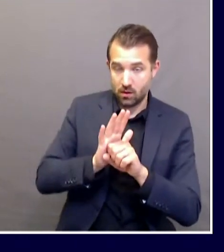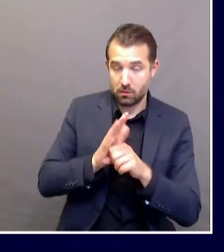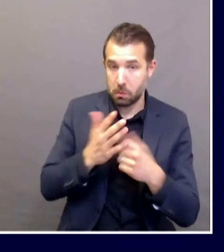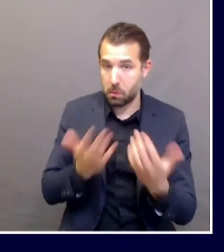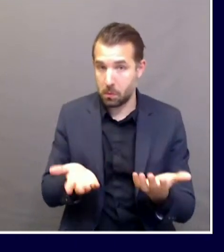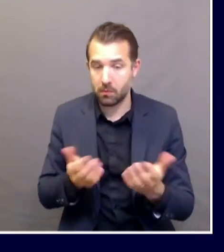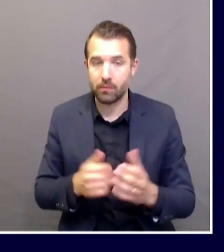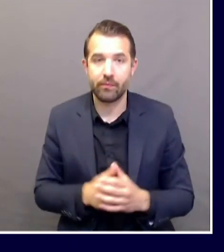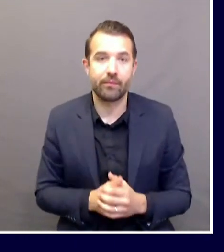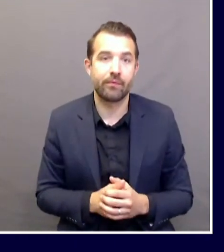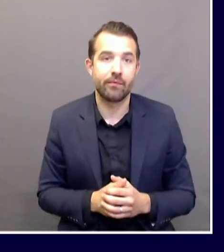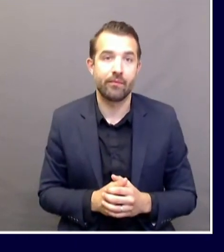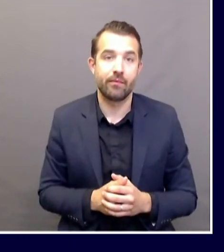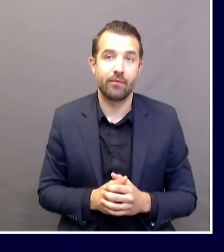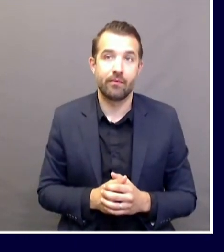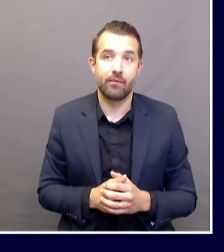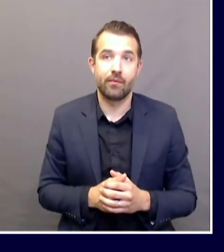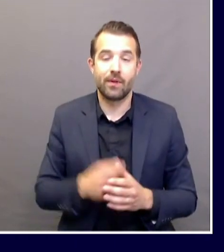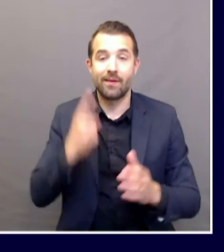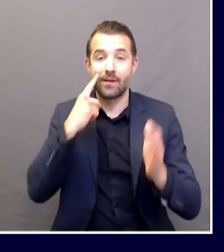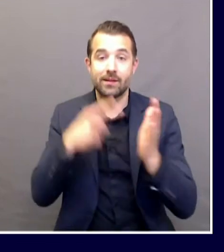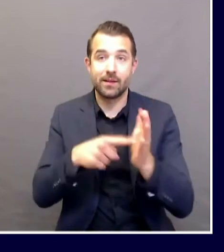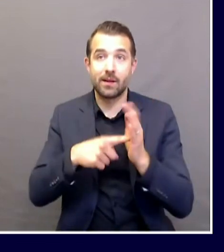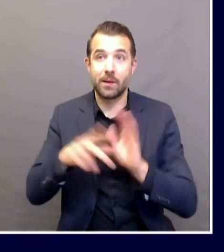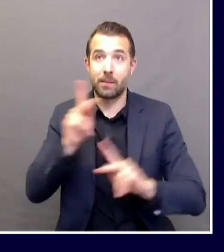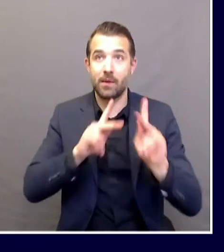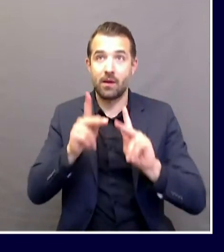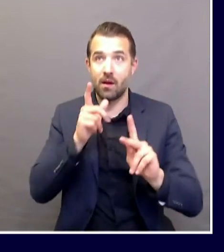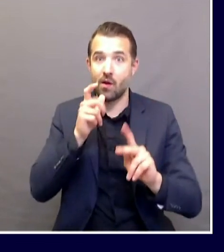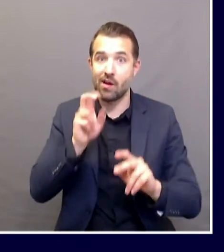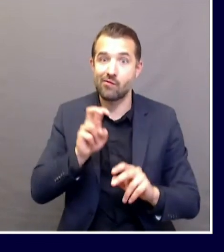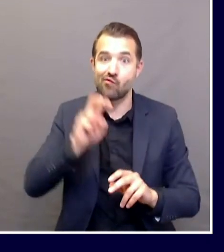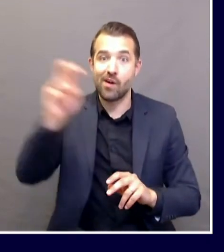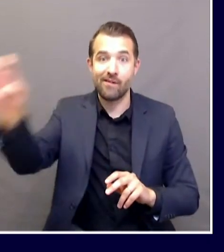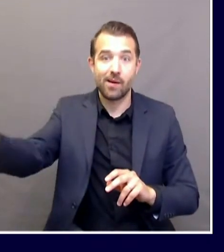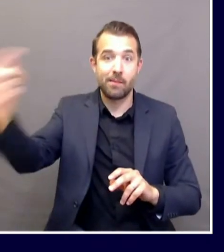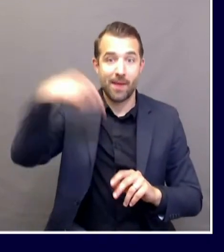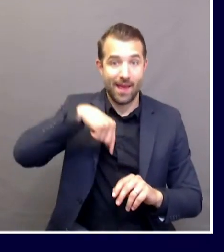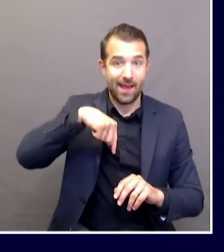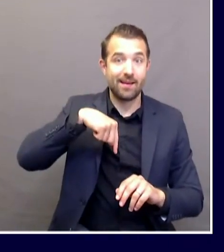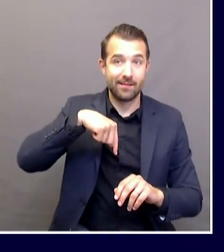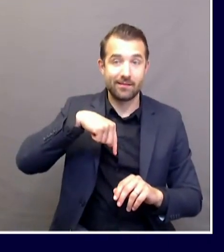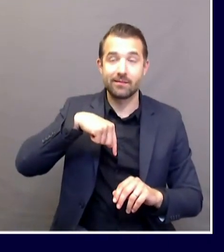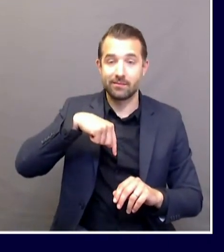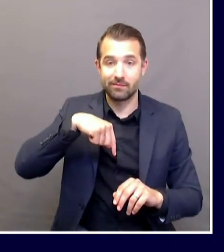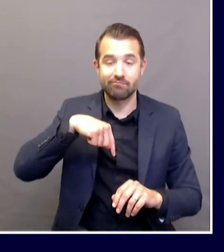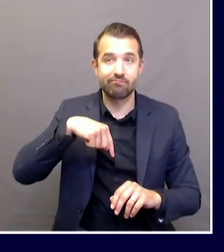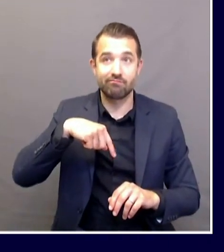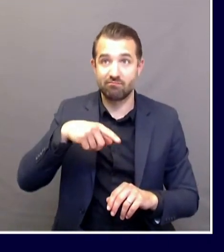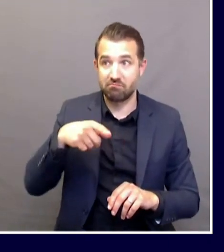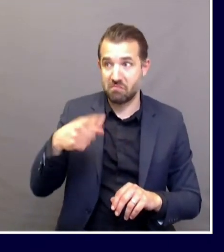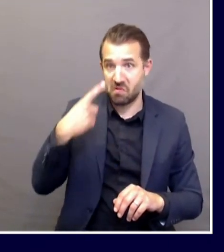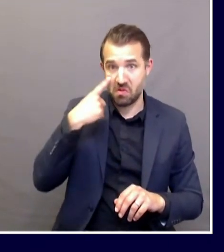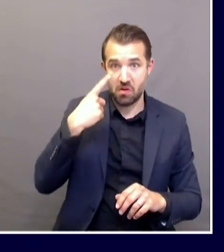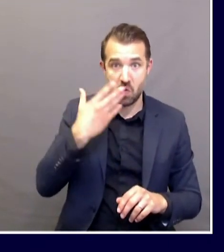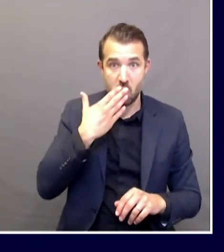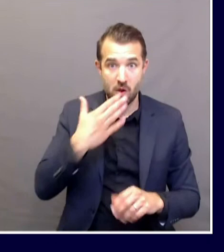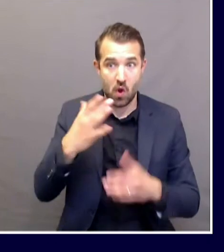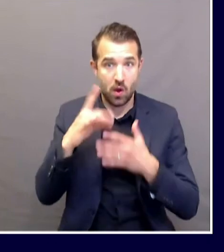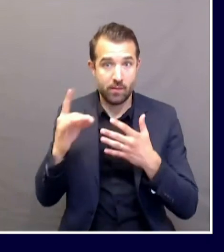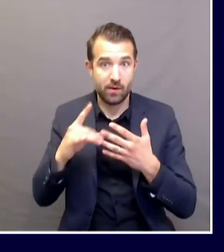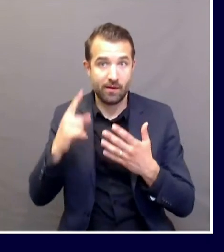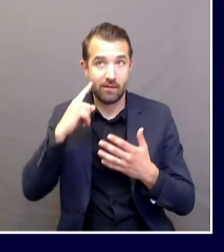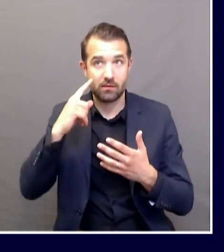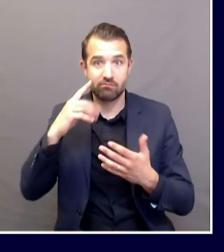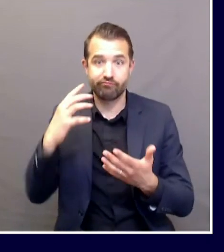coming back to Maine who are traveling? We talked a little bit about this on Tuesday. Would you say that the at-home tests are a good option for them, or should